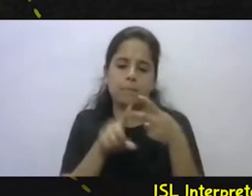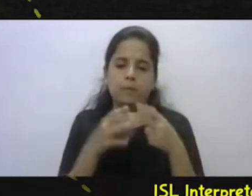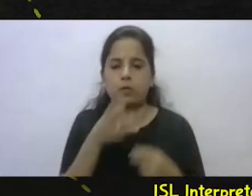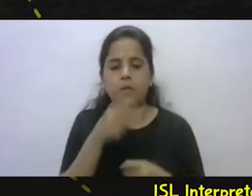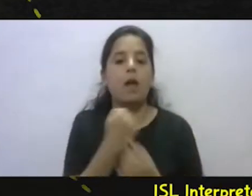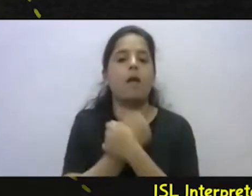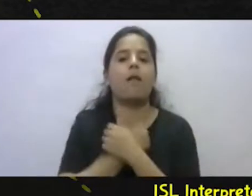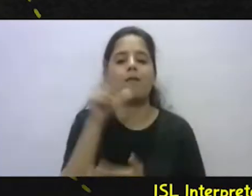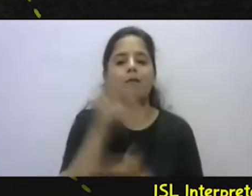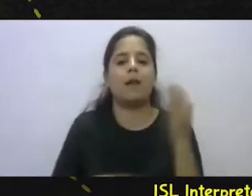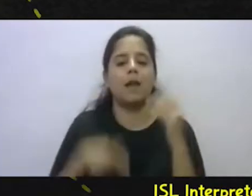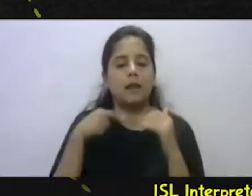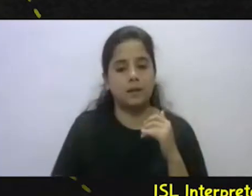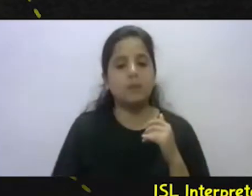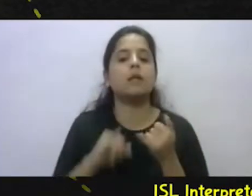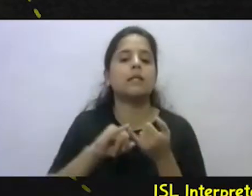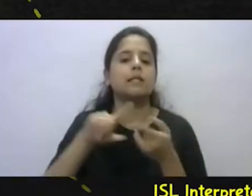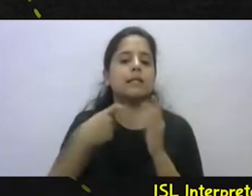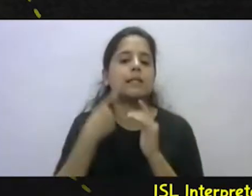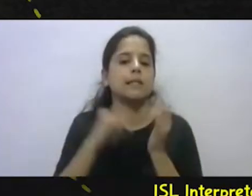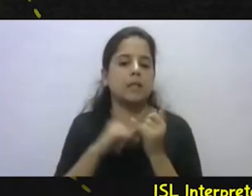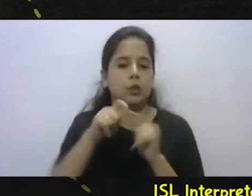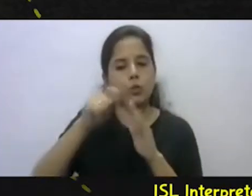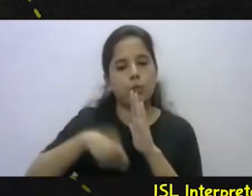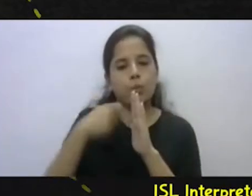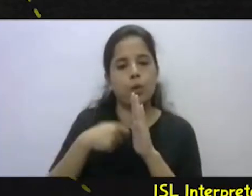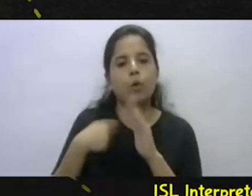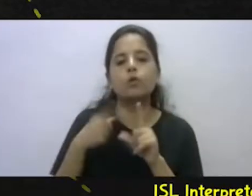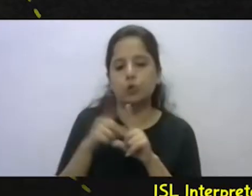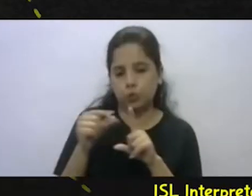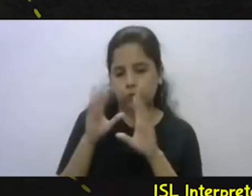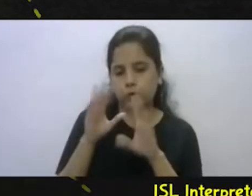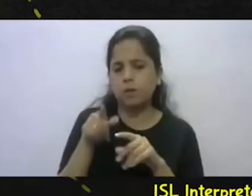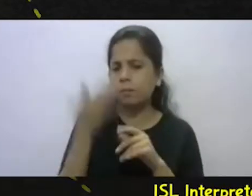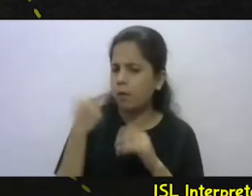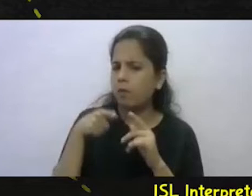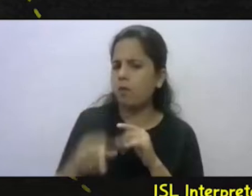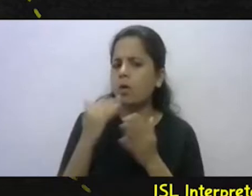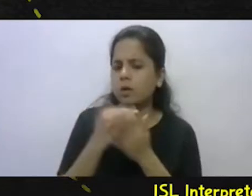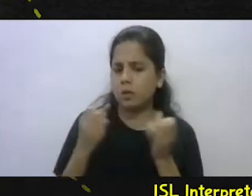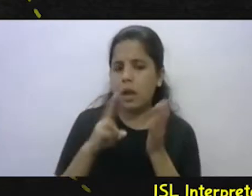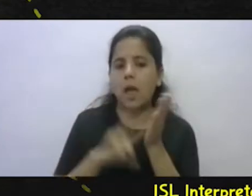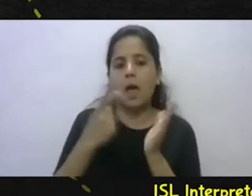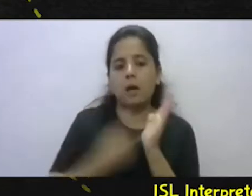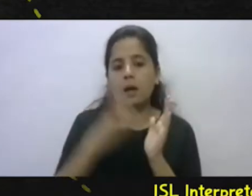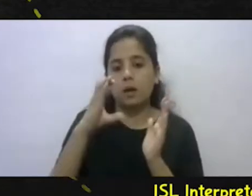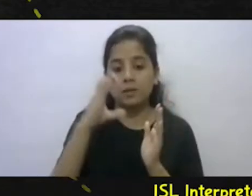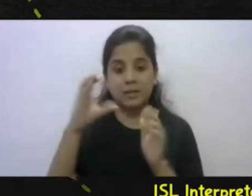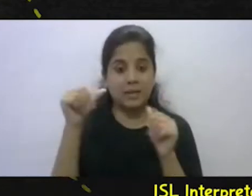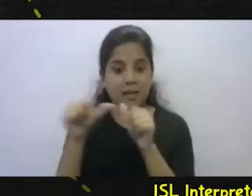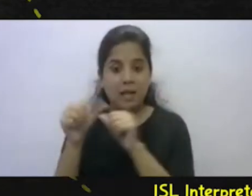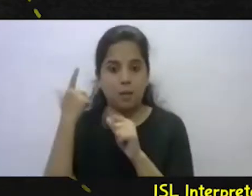letter series that Project Antica's Love did, this was a series that started when the NRC CA protest was